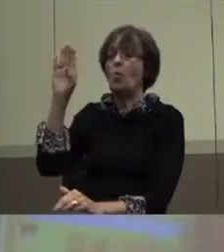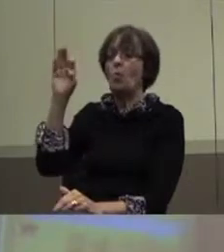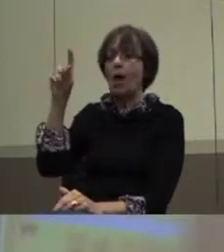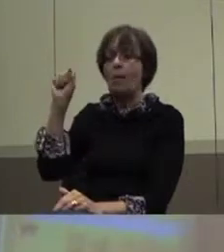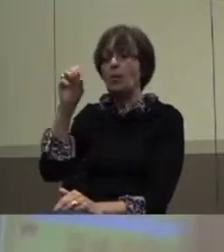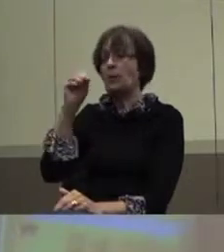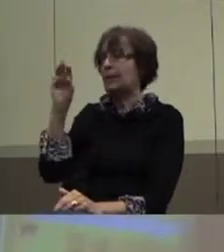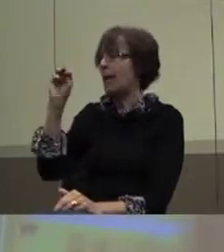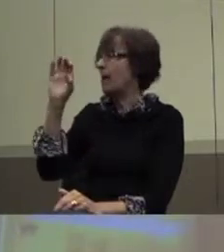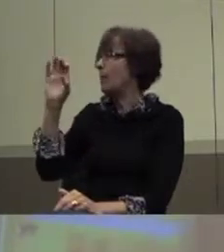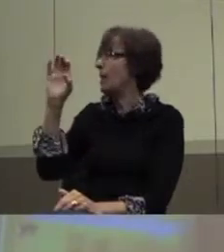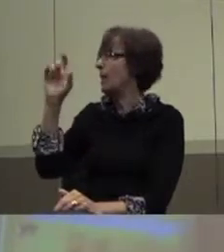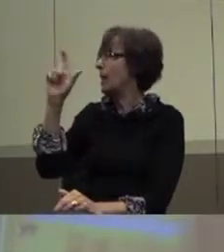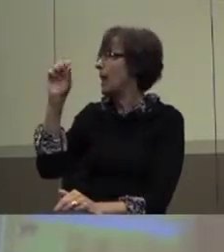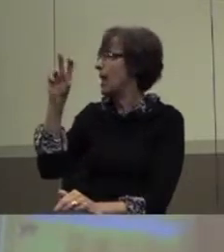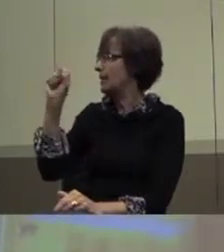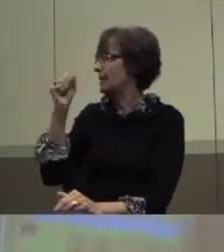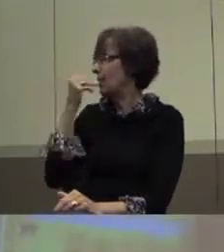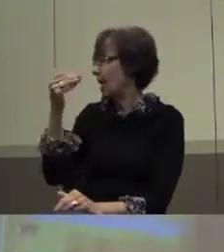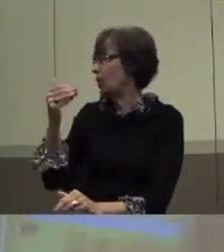with Noel. Get ready.